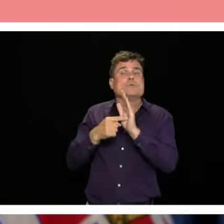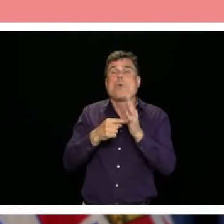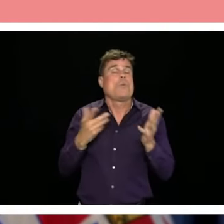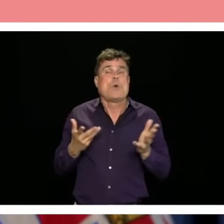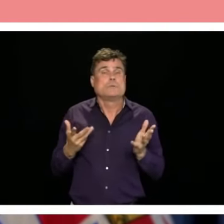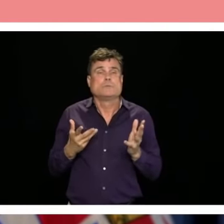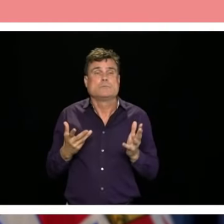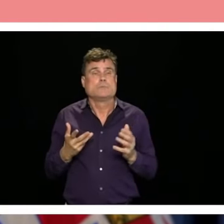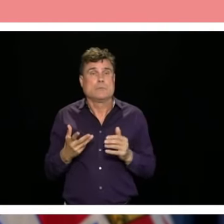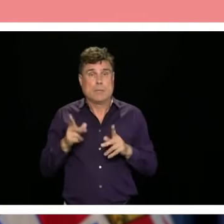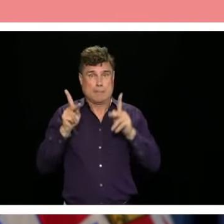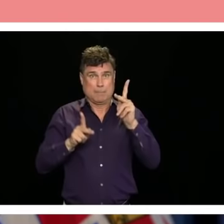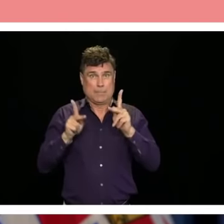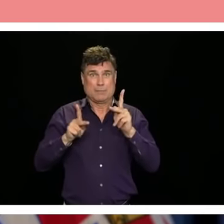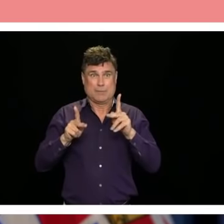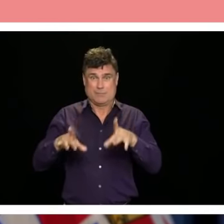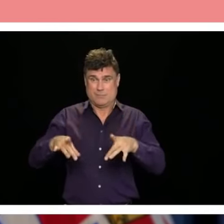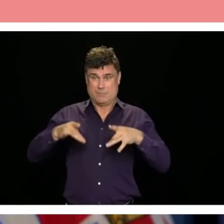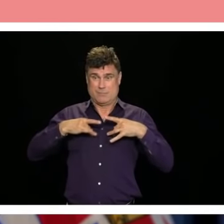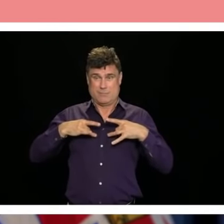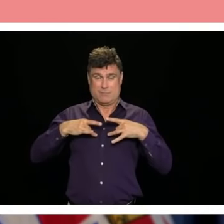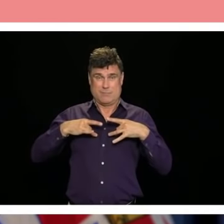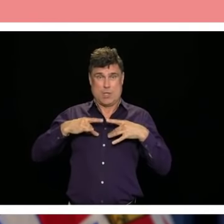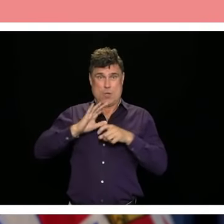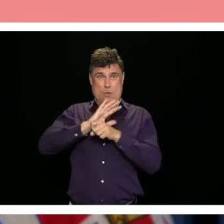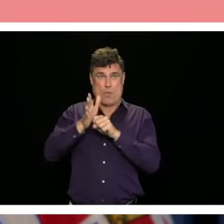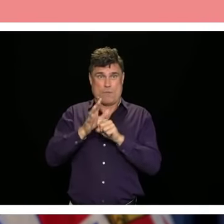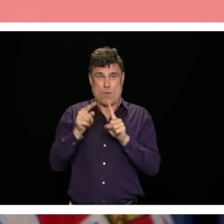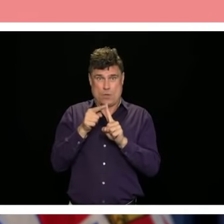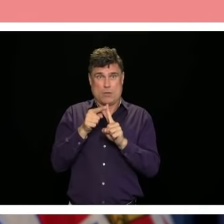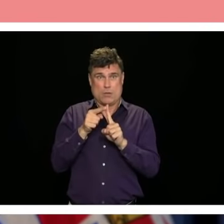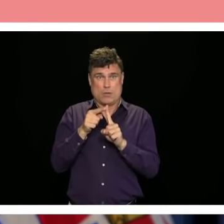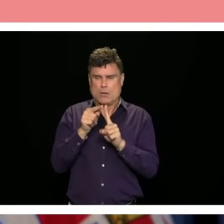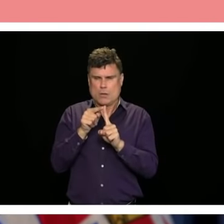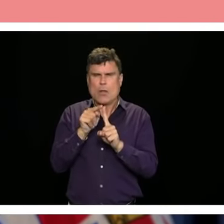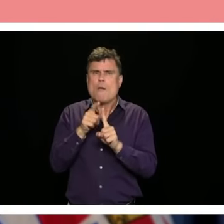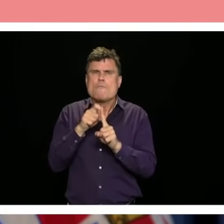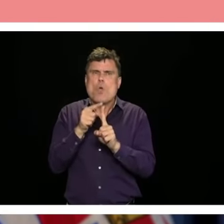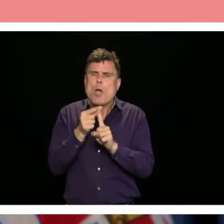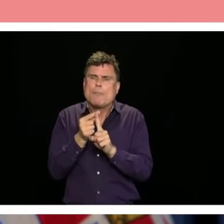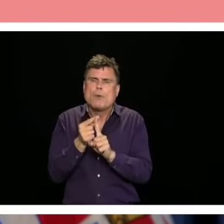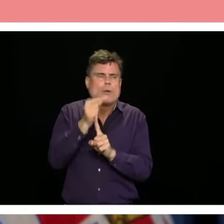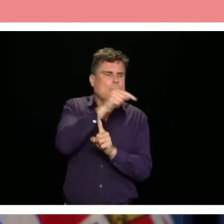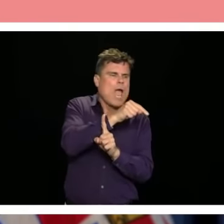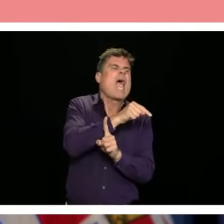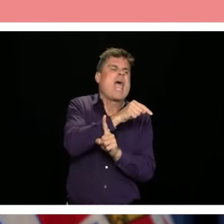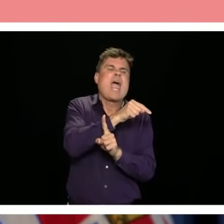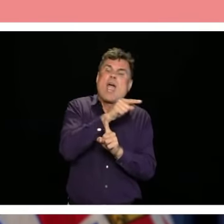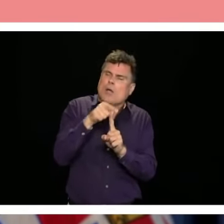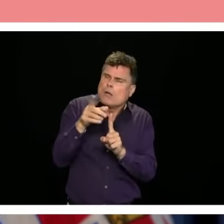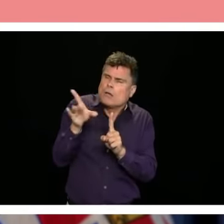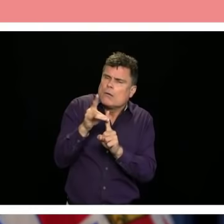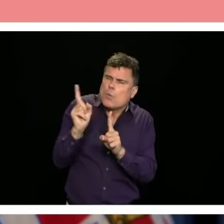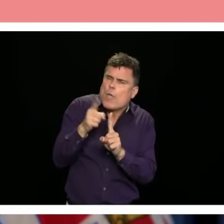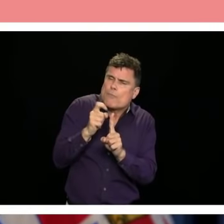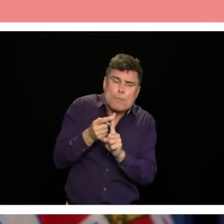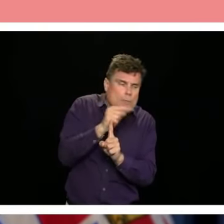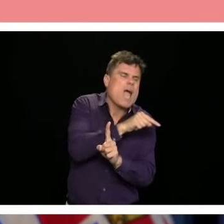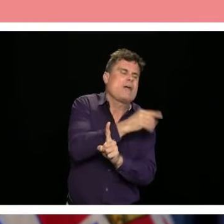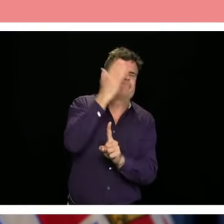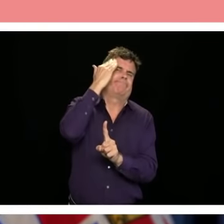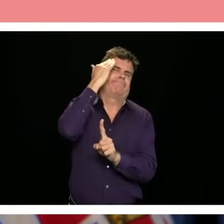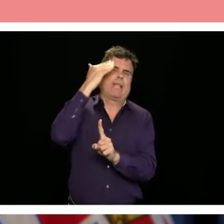for example, were identified some days ago, and it's on the epi curve. You can see where the little